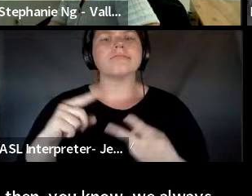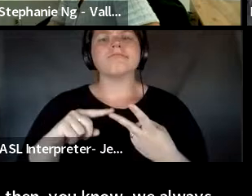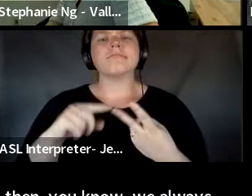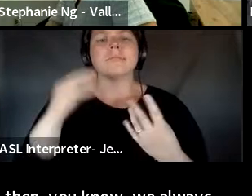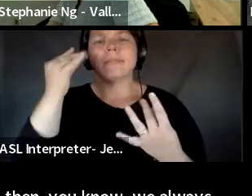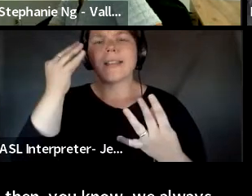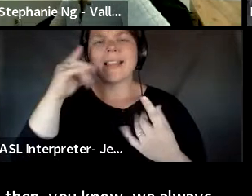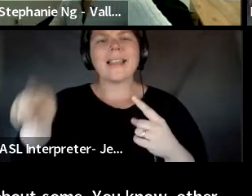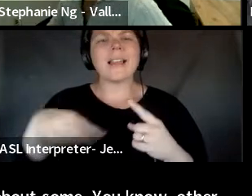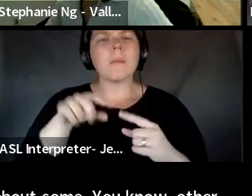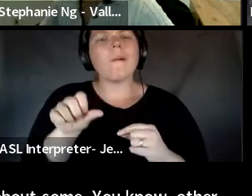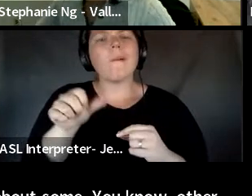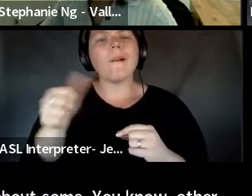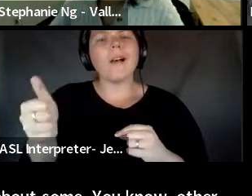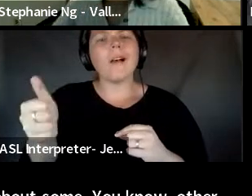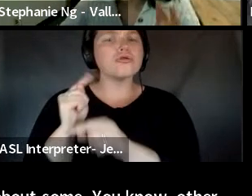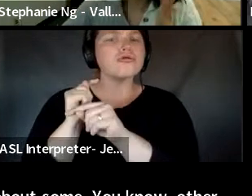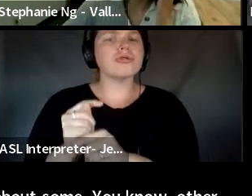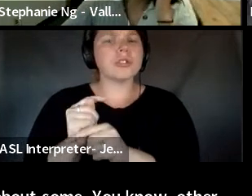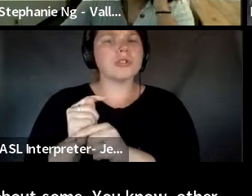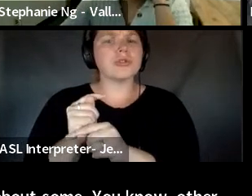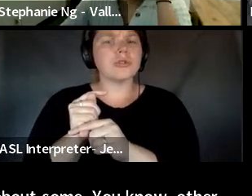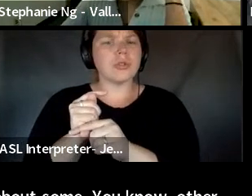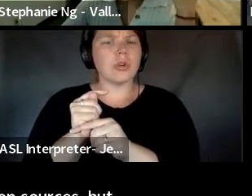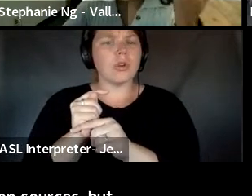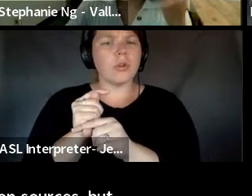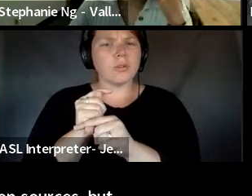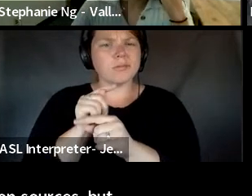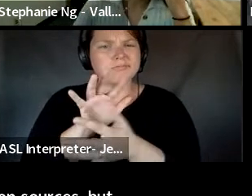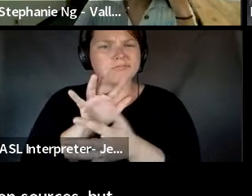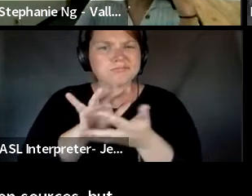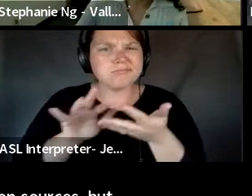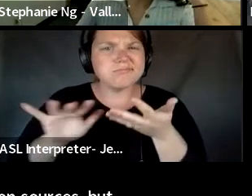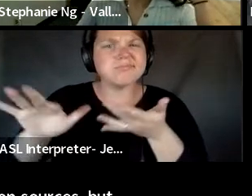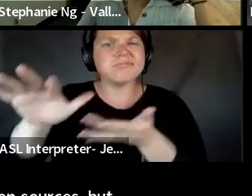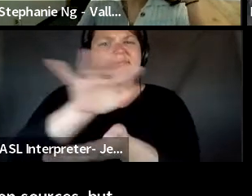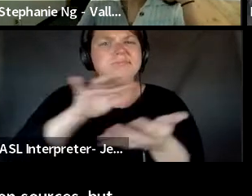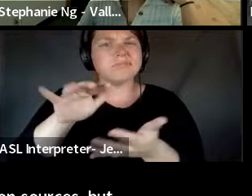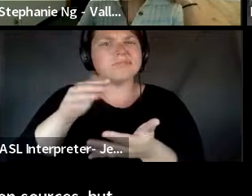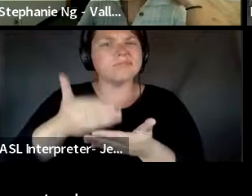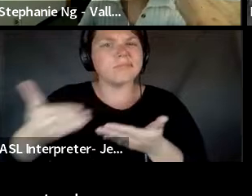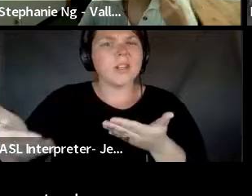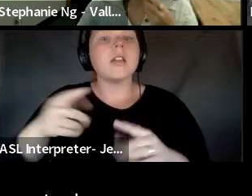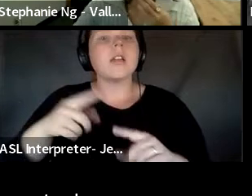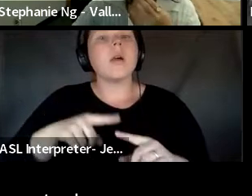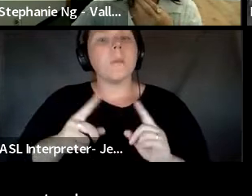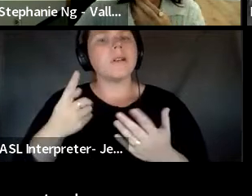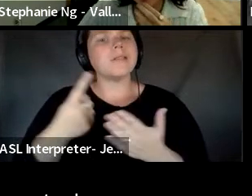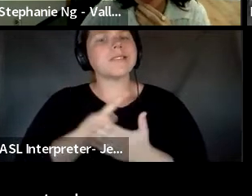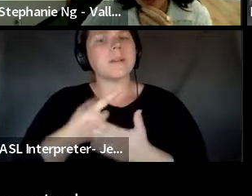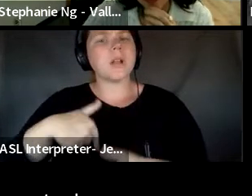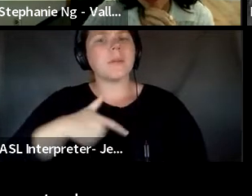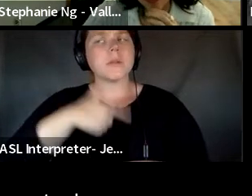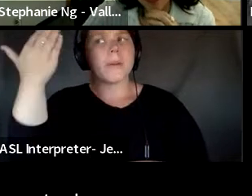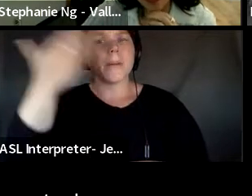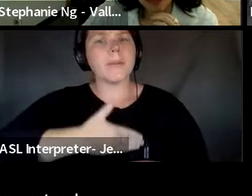traditional emission sources, but a lot of times we tend to overlook some of the really